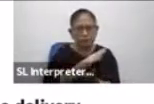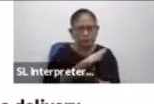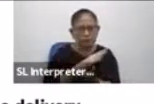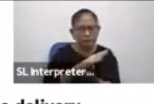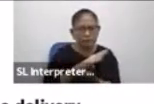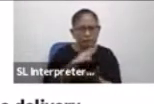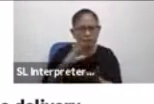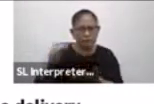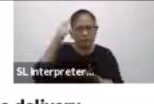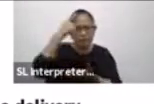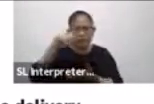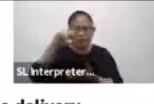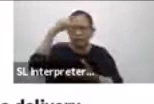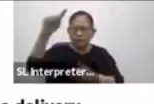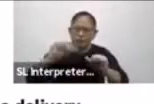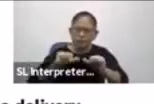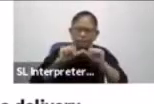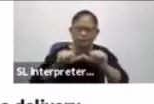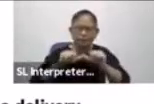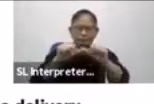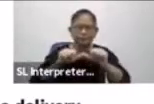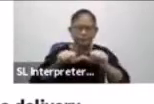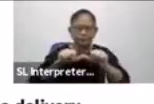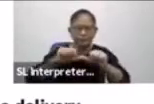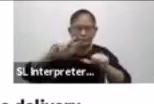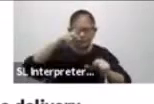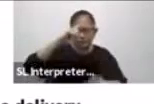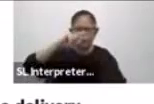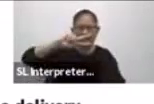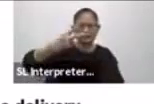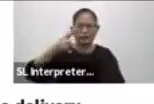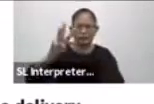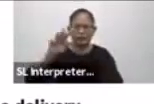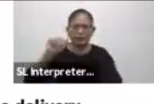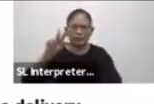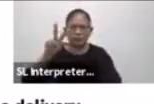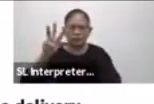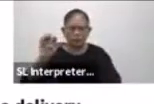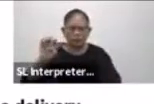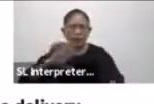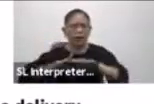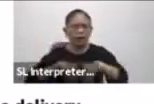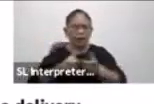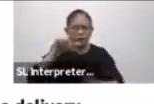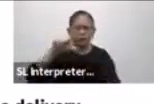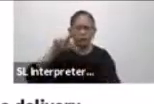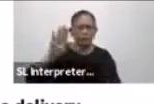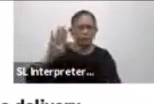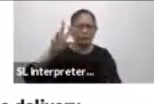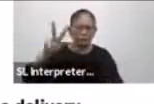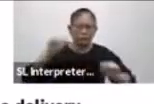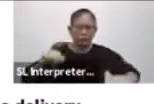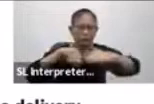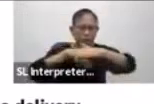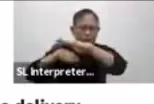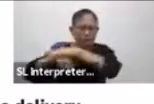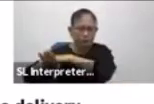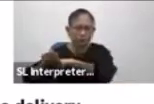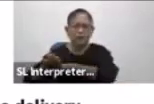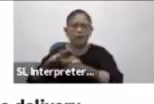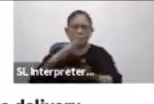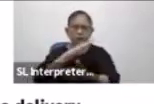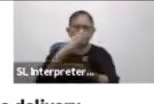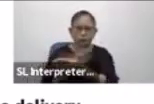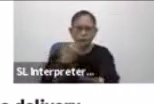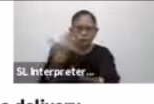lockdowns extend or are initiated for the second wave, GBV risk will be exacerbated. We are also seeing new forms of violence and new